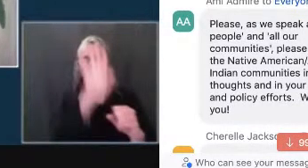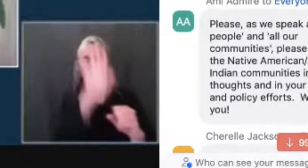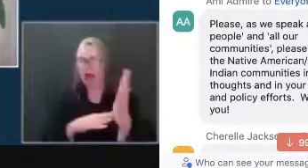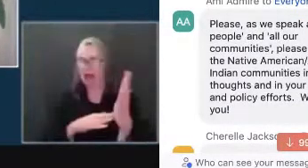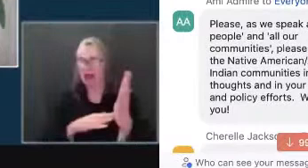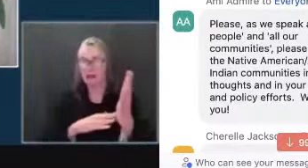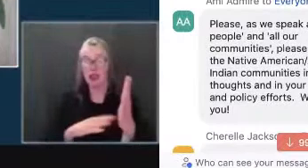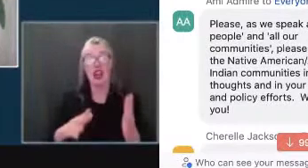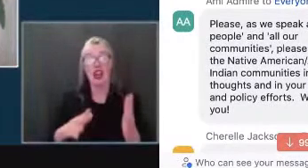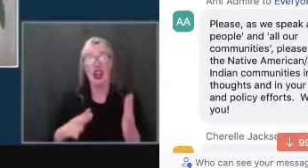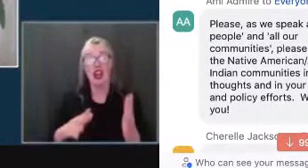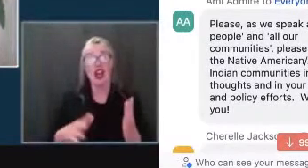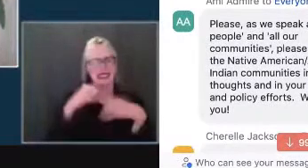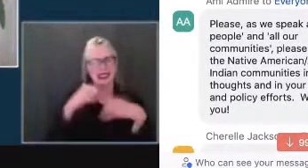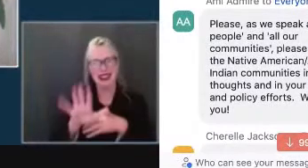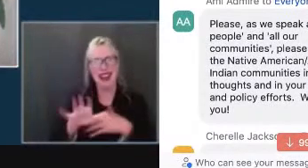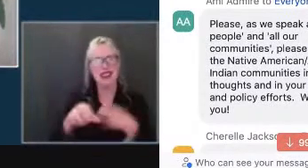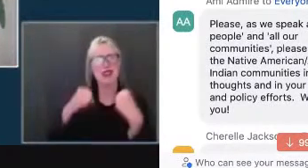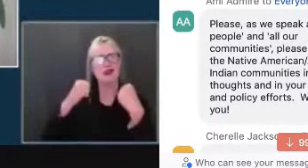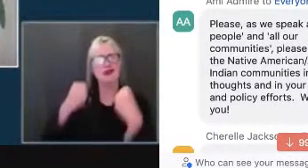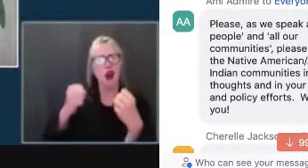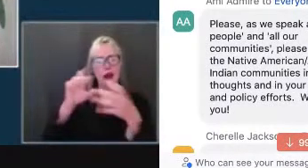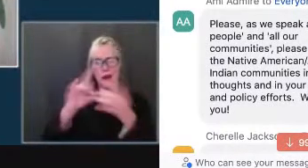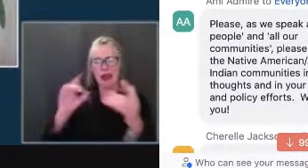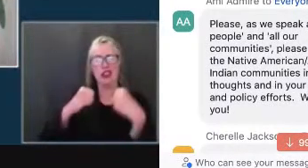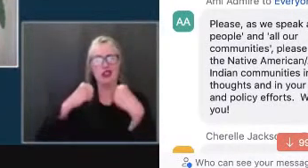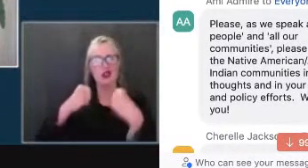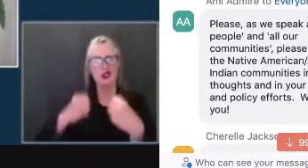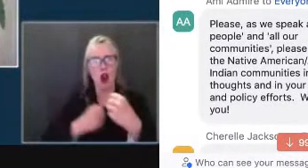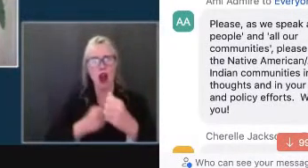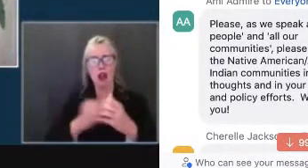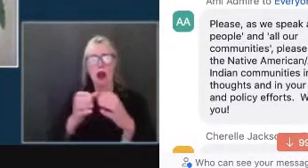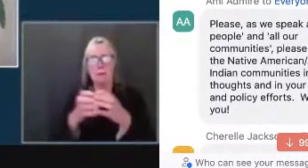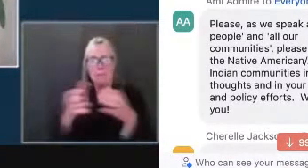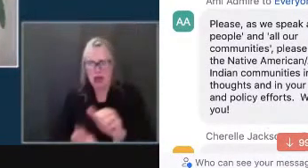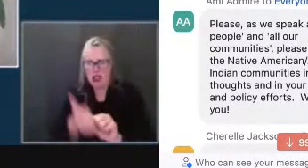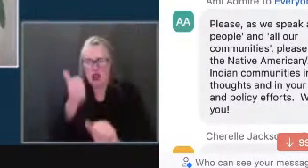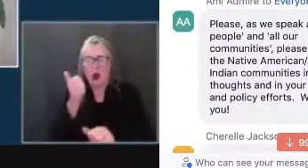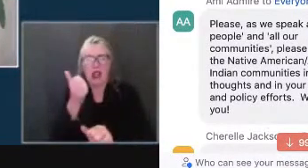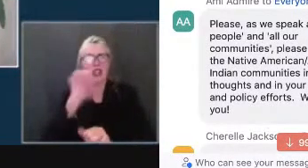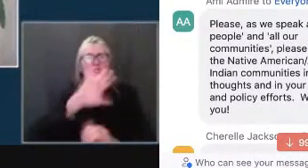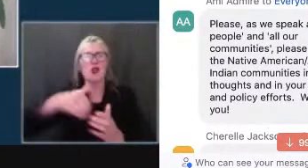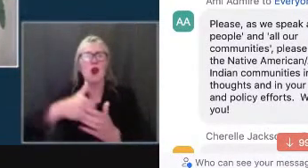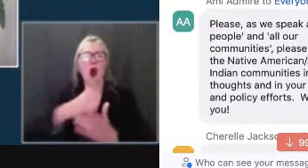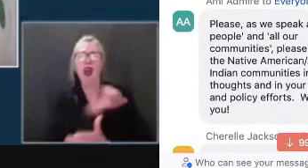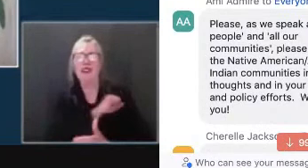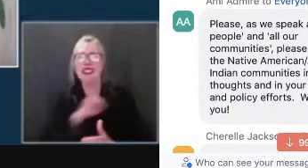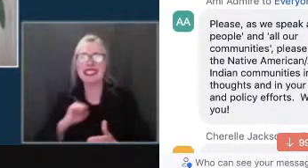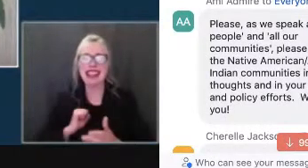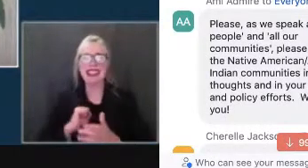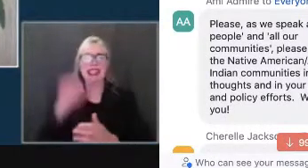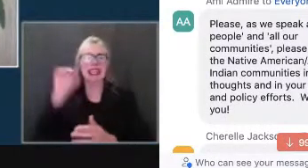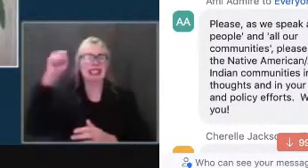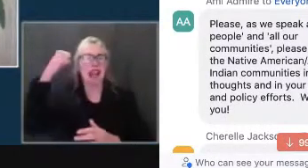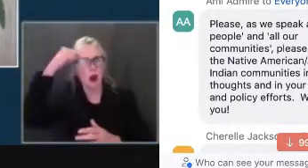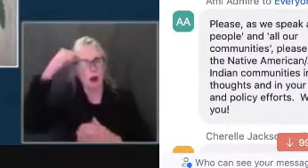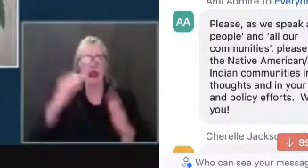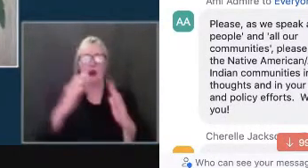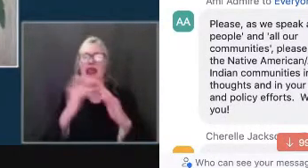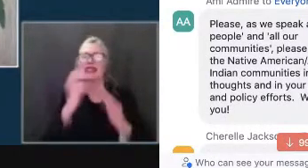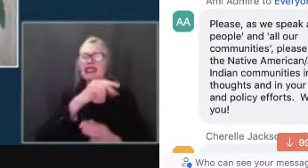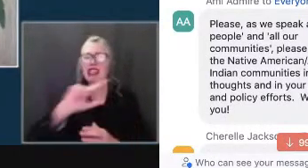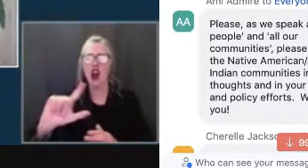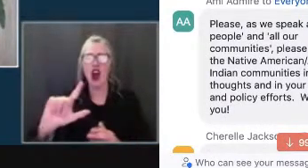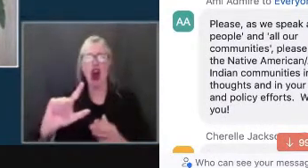and the Senate, to every statewide office in Sacramento. Let's fill up city halls and municipal buildings